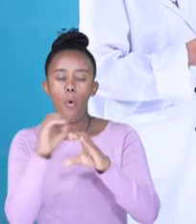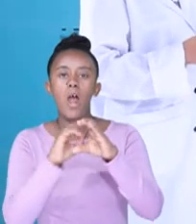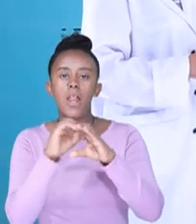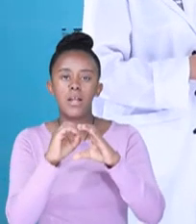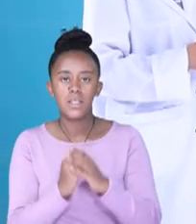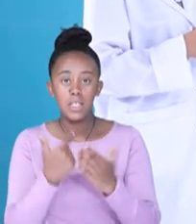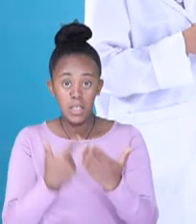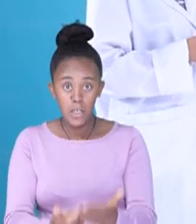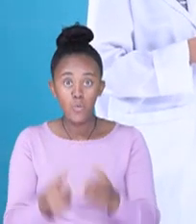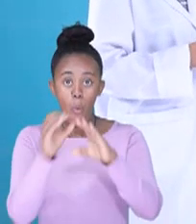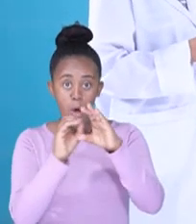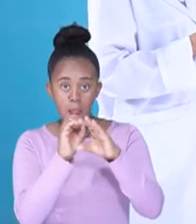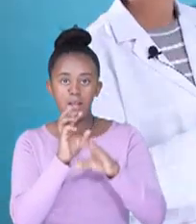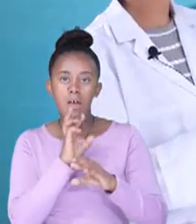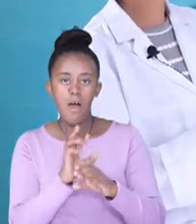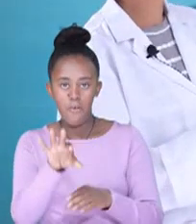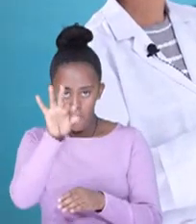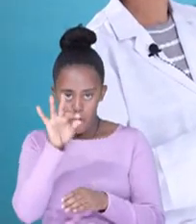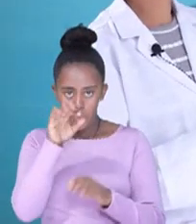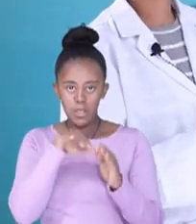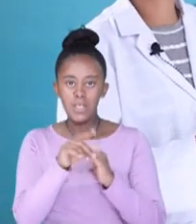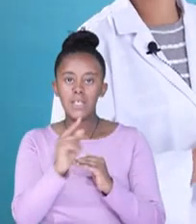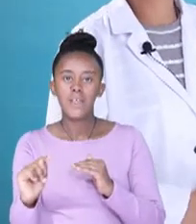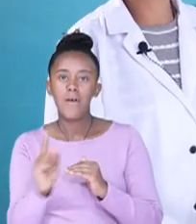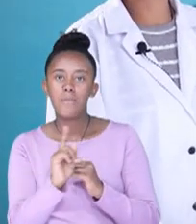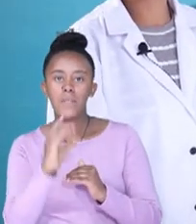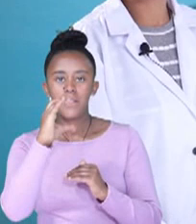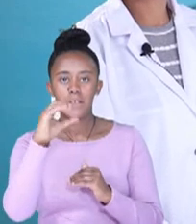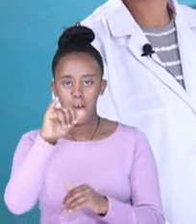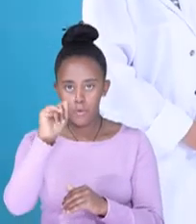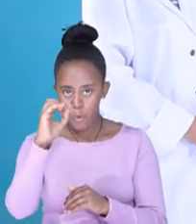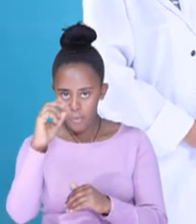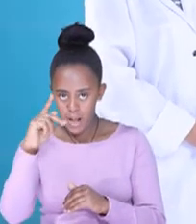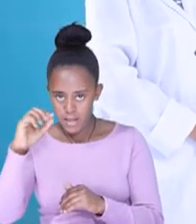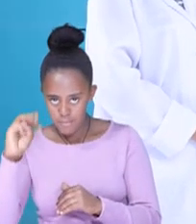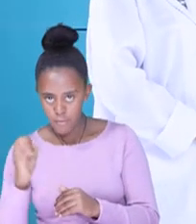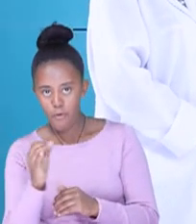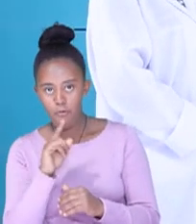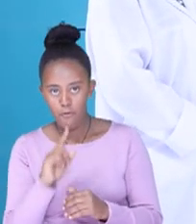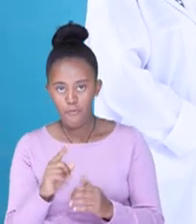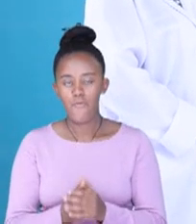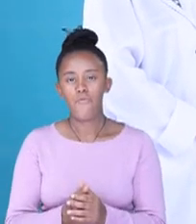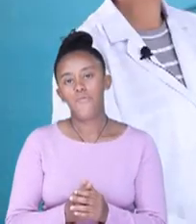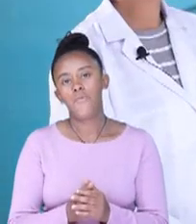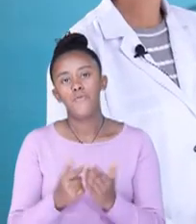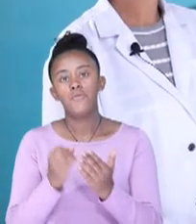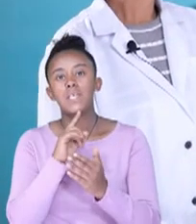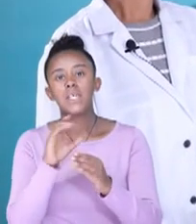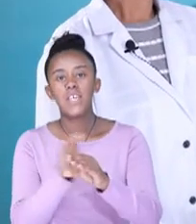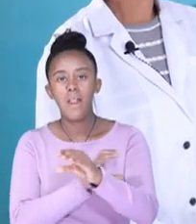and these organelles are found in the cytoplasm of the cell. They are found in the cytoplasm of the